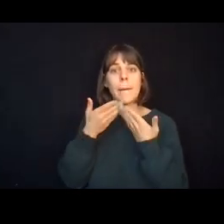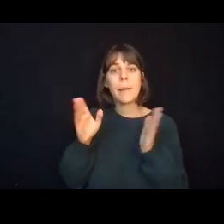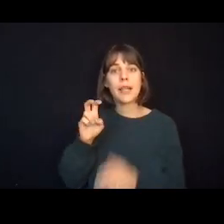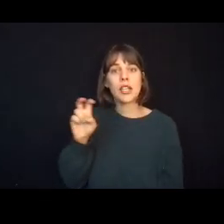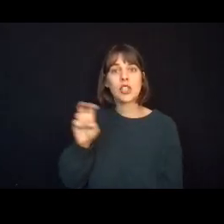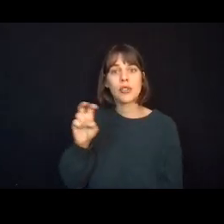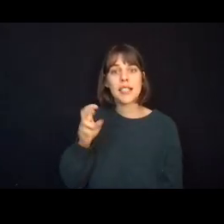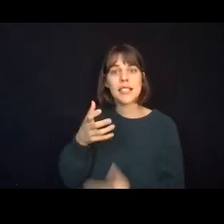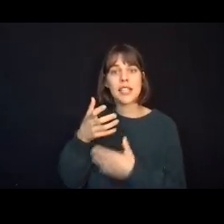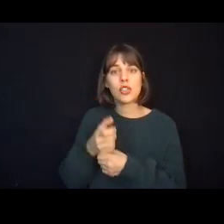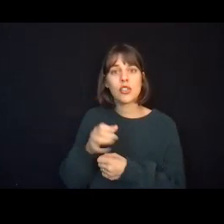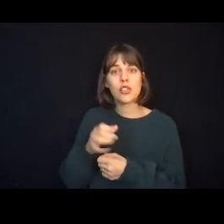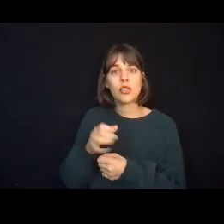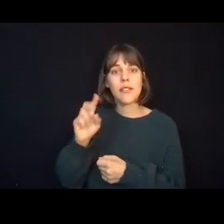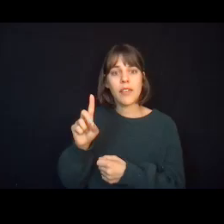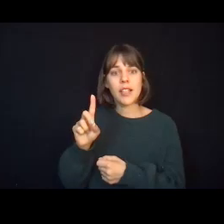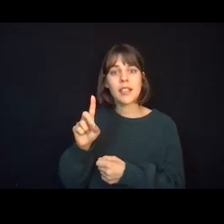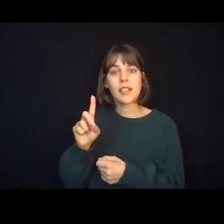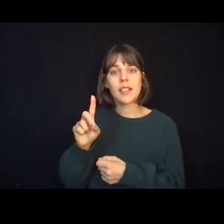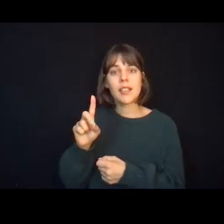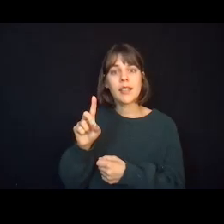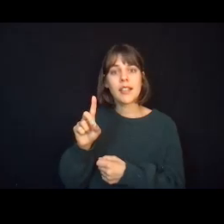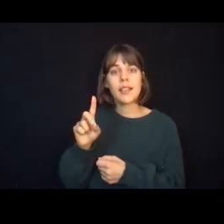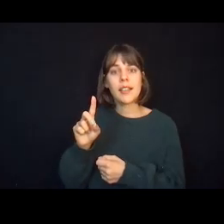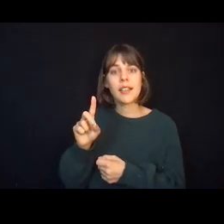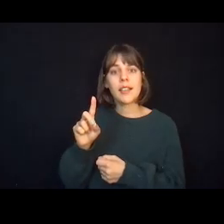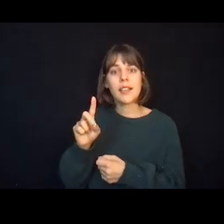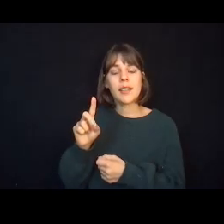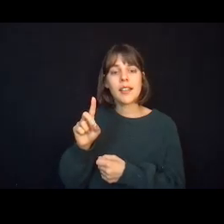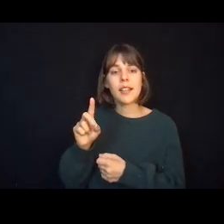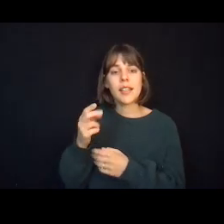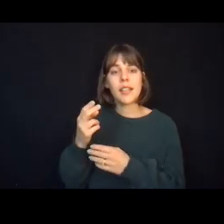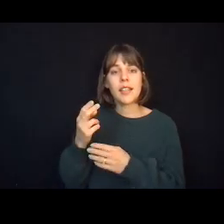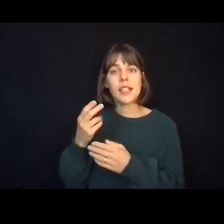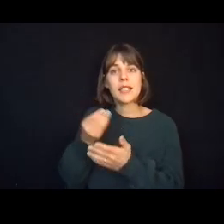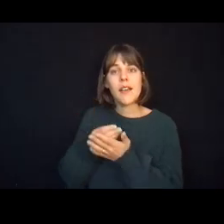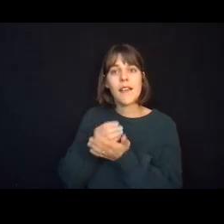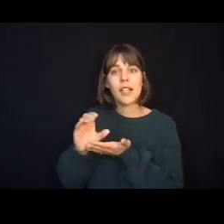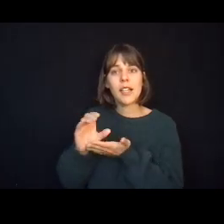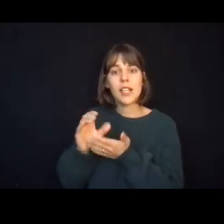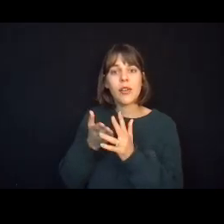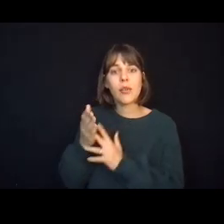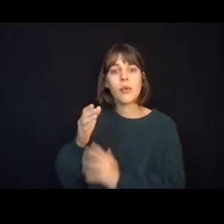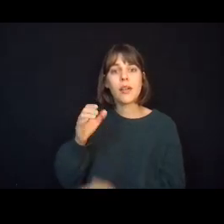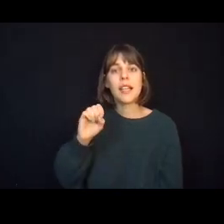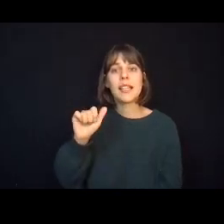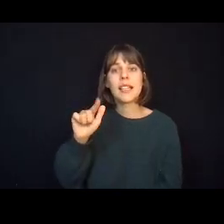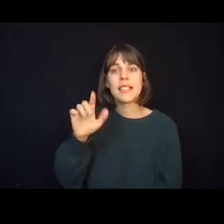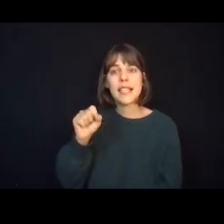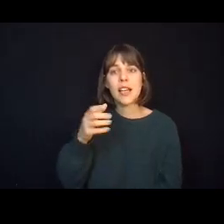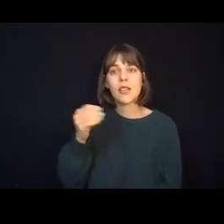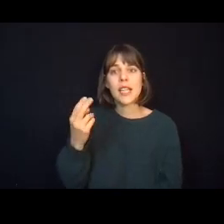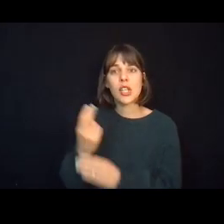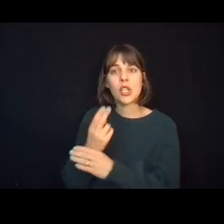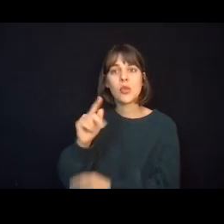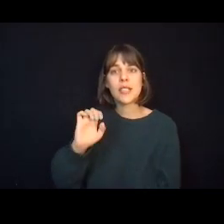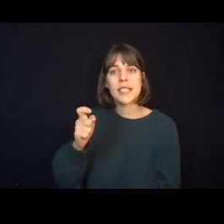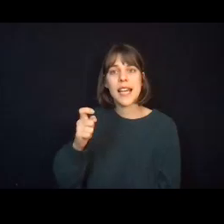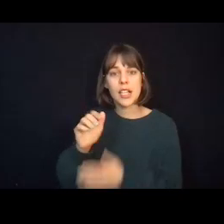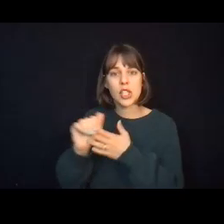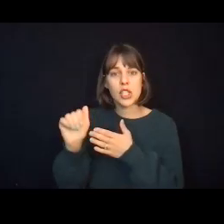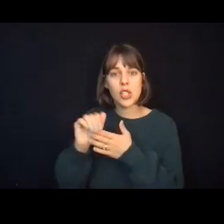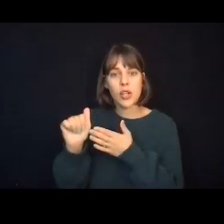is with sales and use tax dollars. And there are some other pots of dollars that go